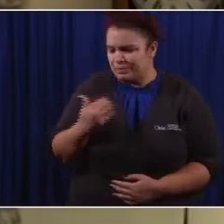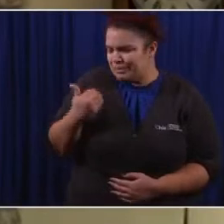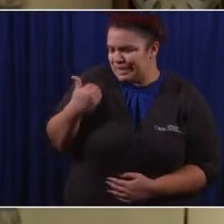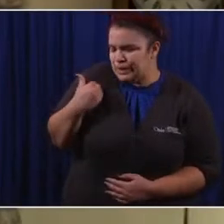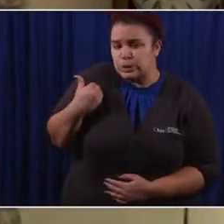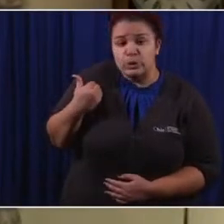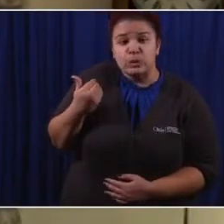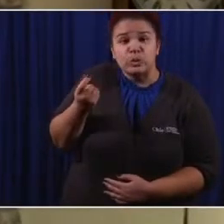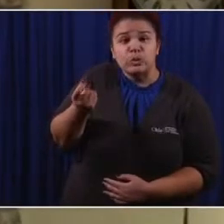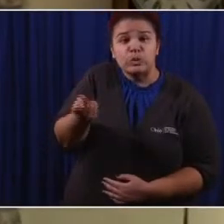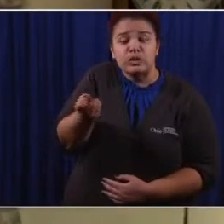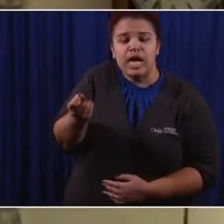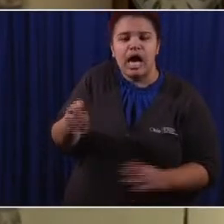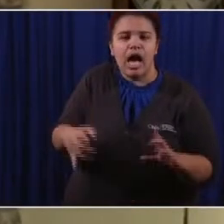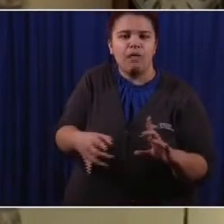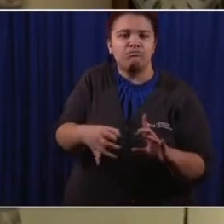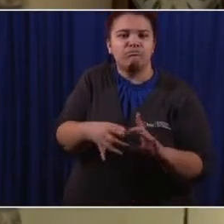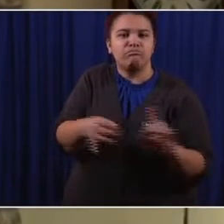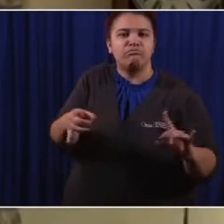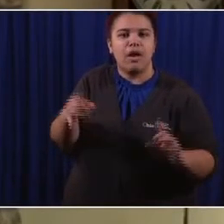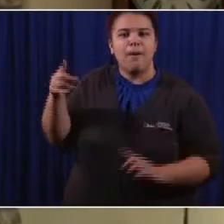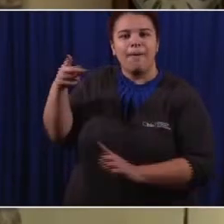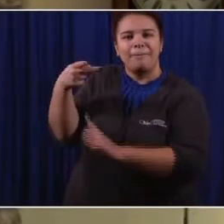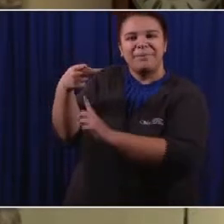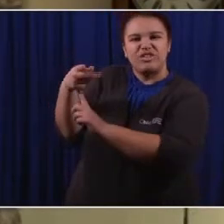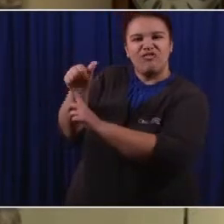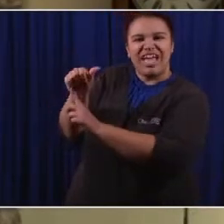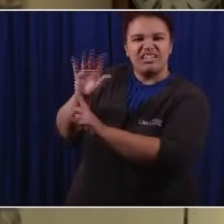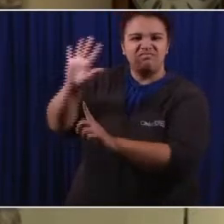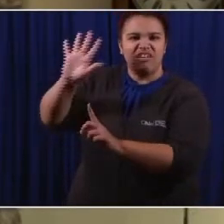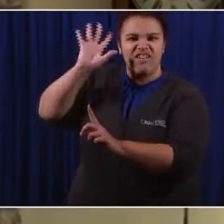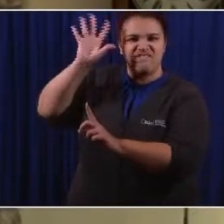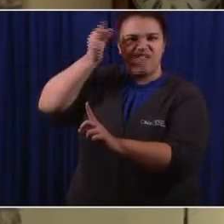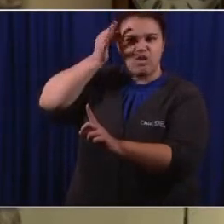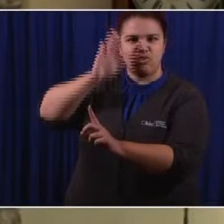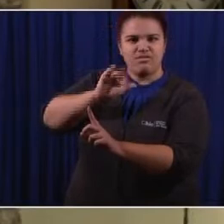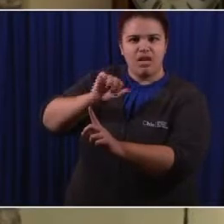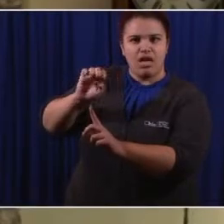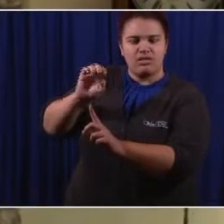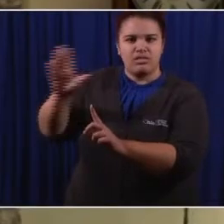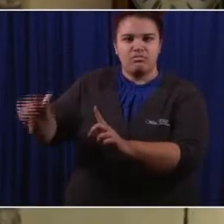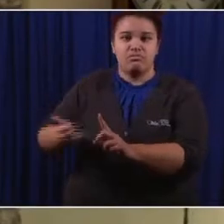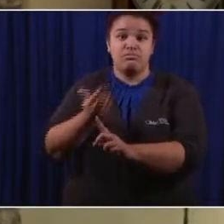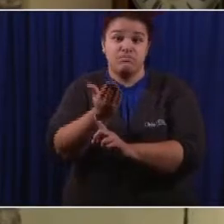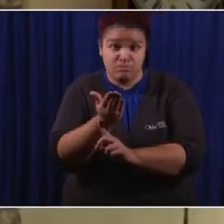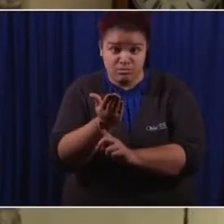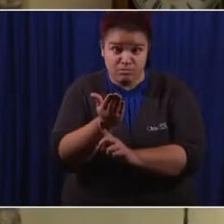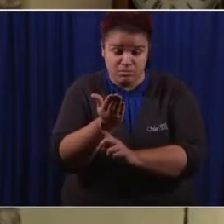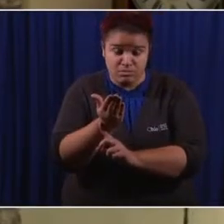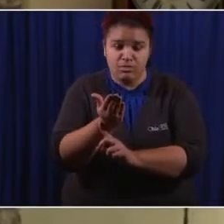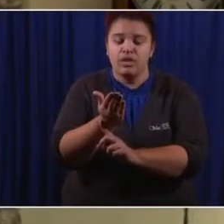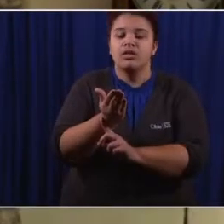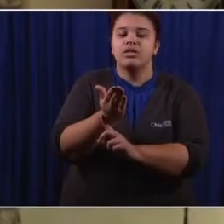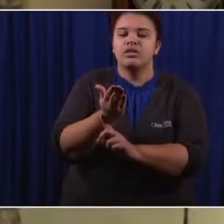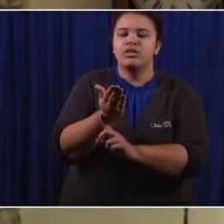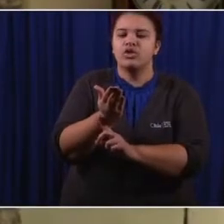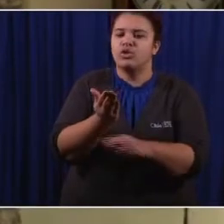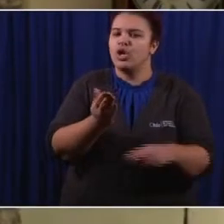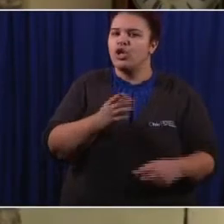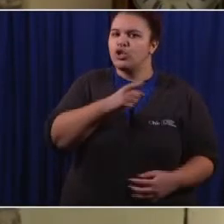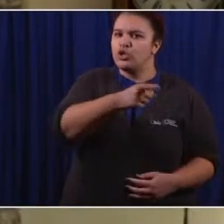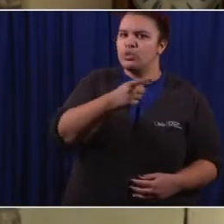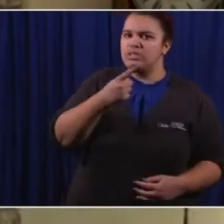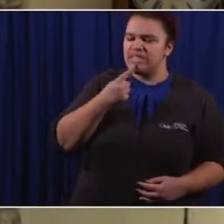I cited the federal case in Pennsylvania and asked you if Ohioans needed to earn their freedoms. You said our rights are